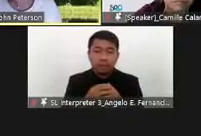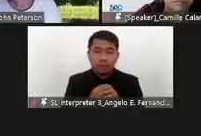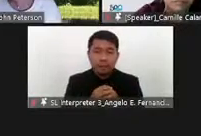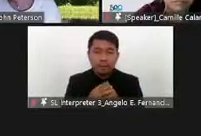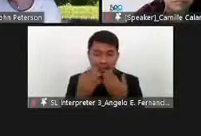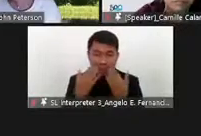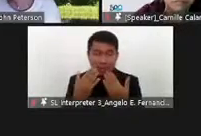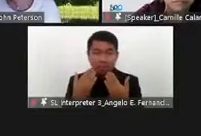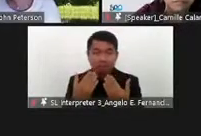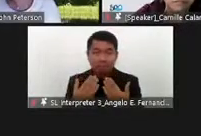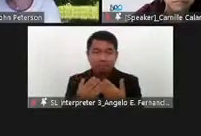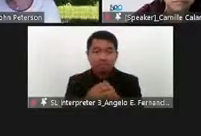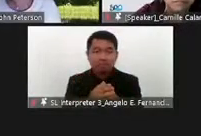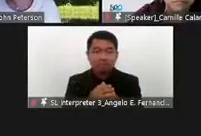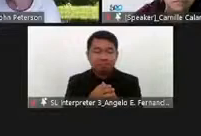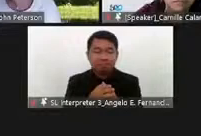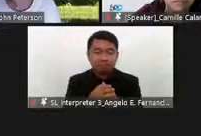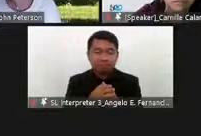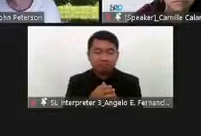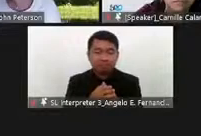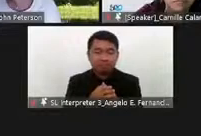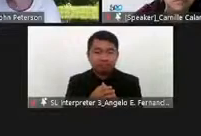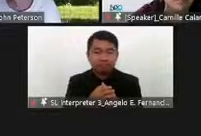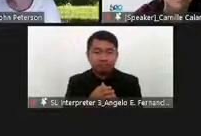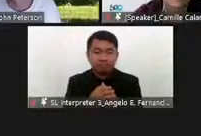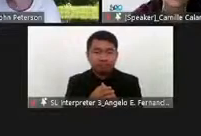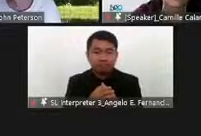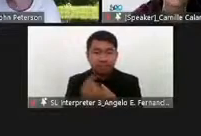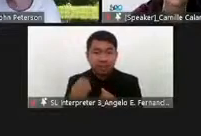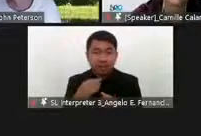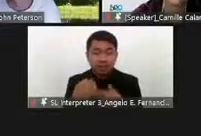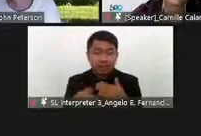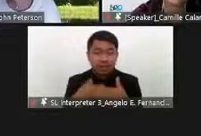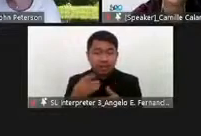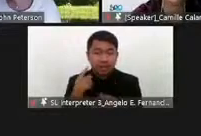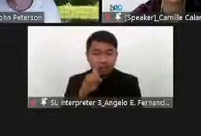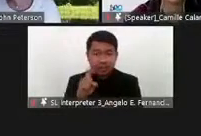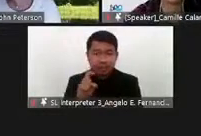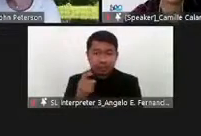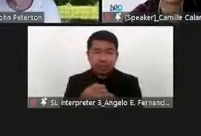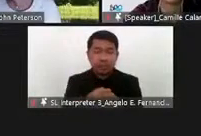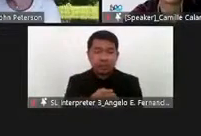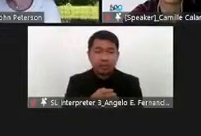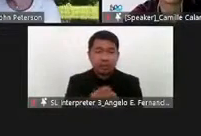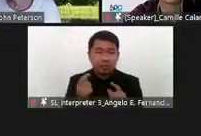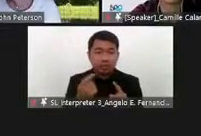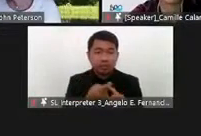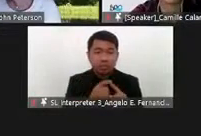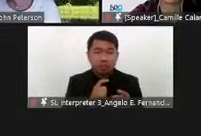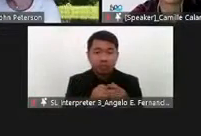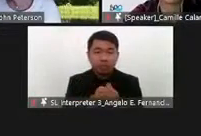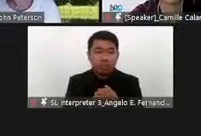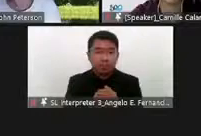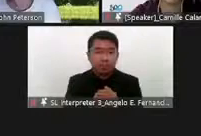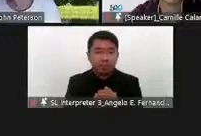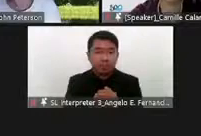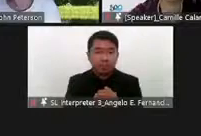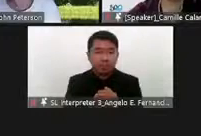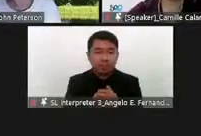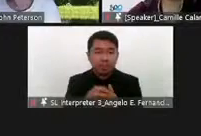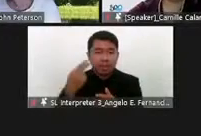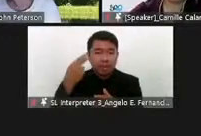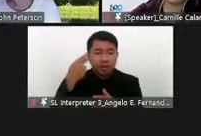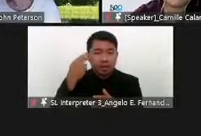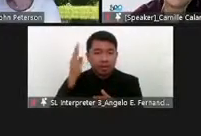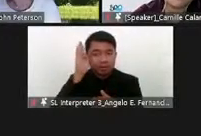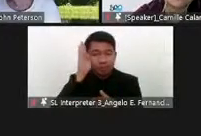Thank you, Dr. Peterson. Our next question is from Harold Buenvenida.